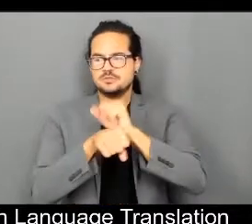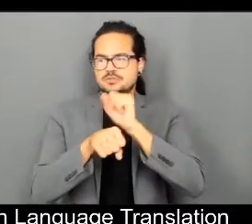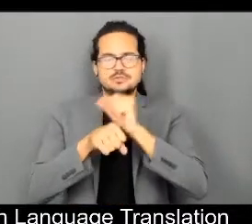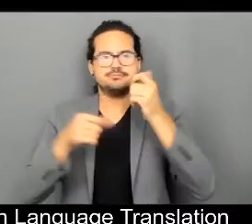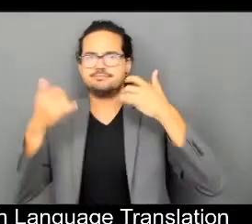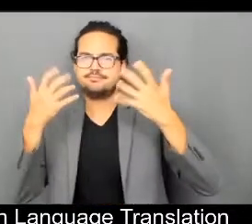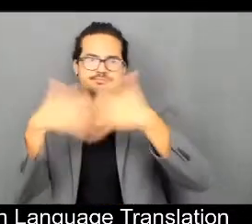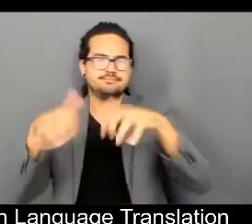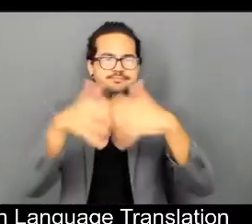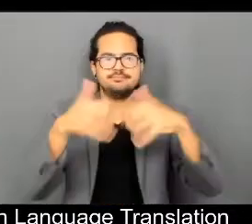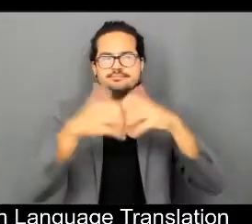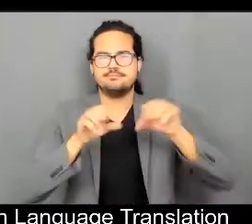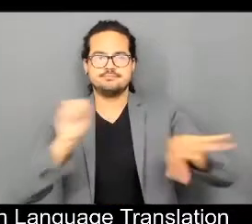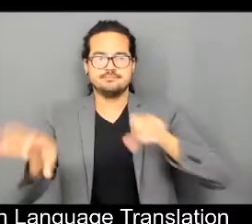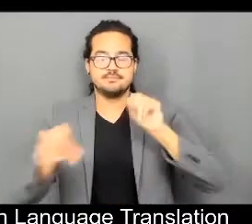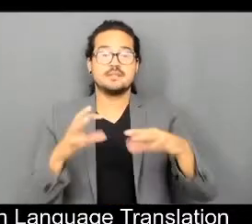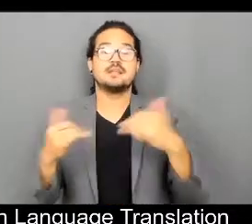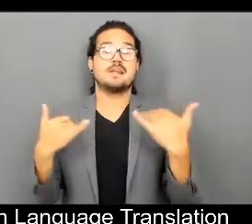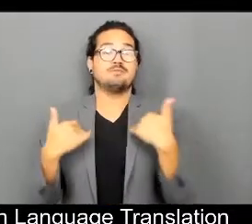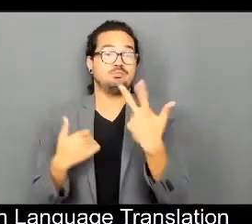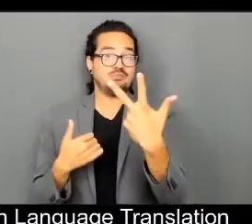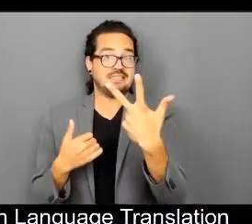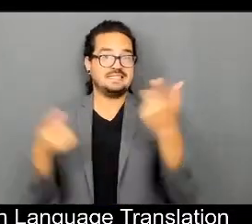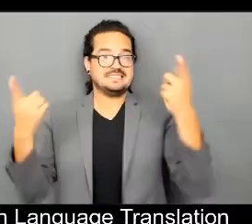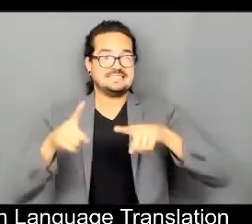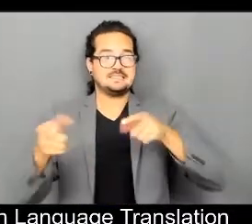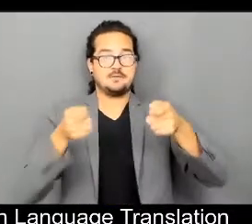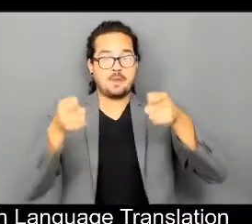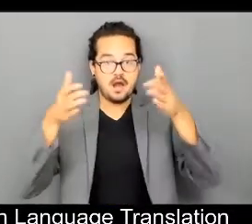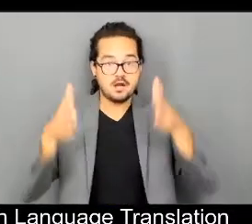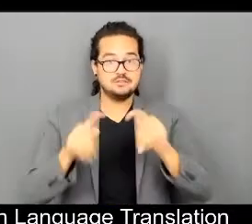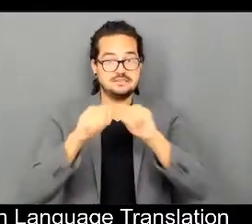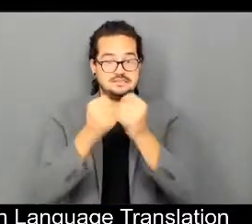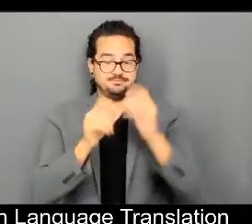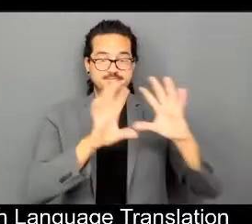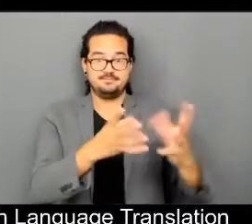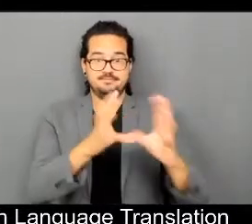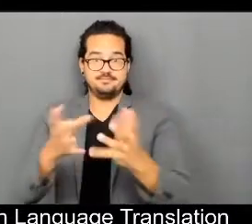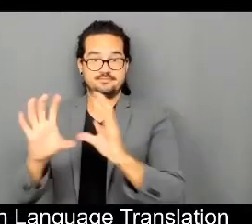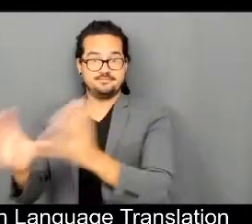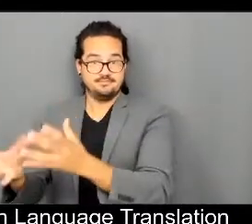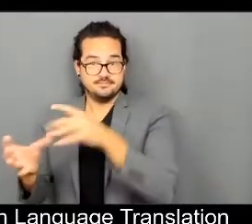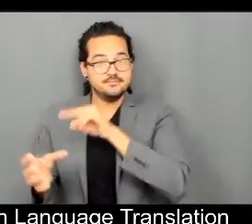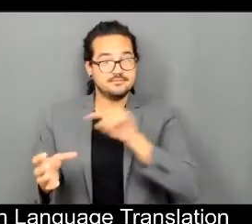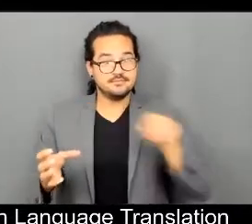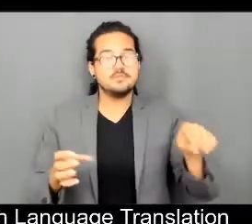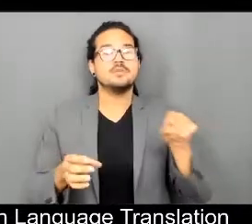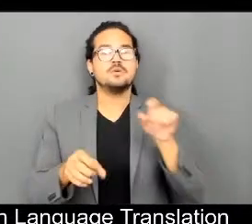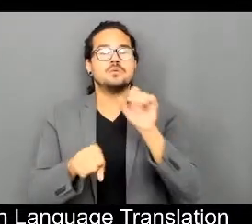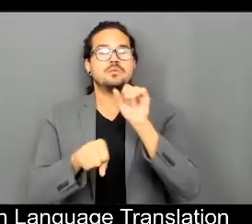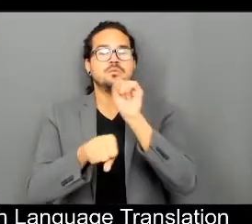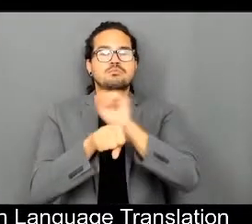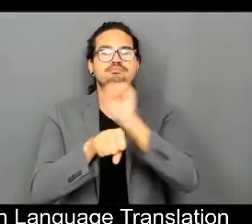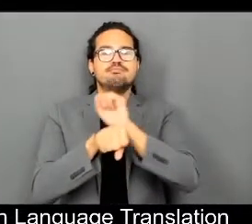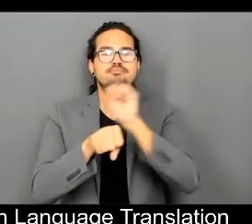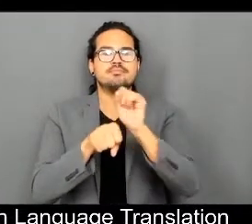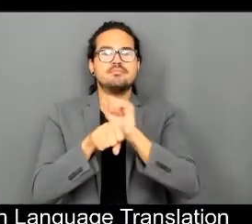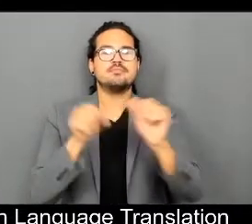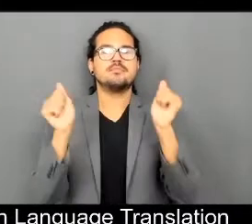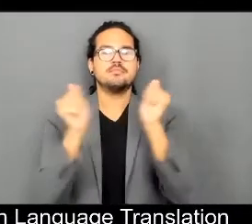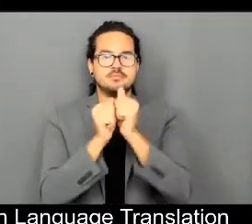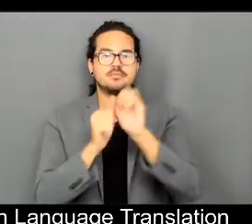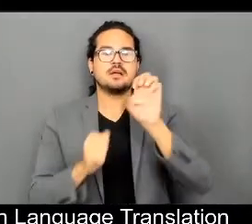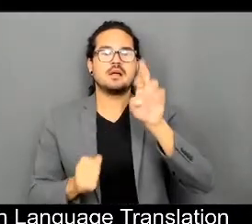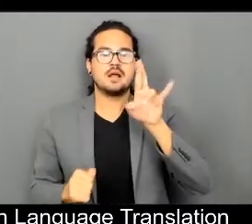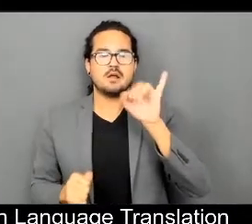fire start in the region, we can support that. We've also got 2 of our crews back on a staffing pattern, so we're fully staffed and